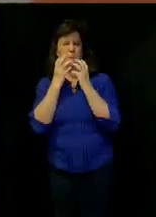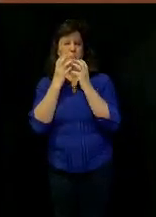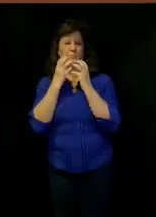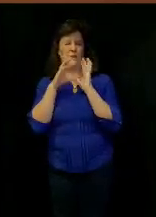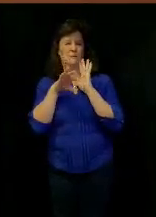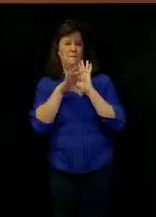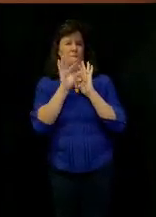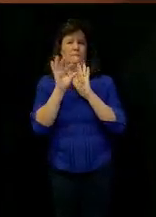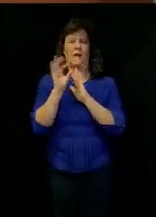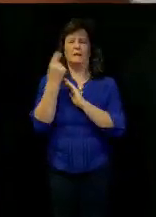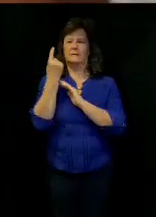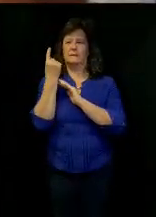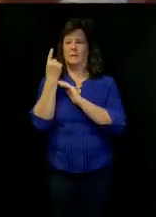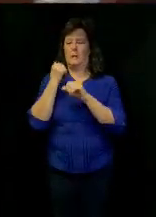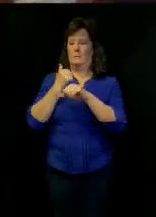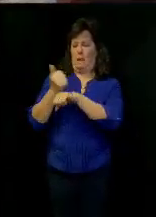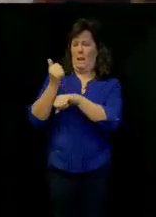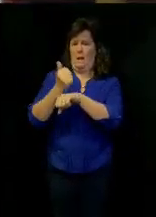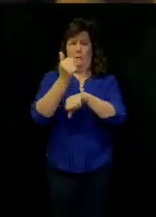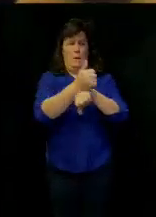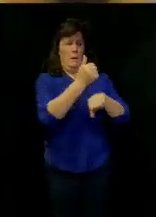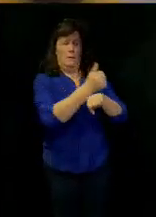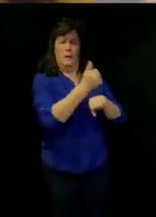find somebody to